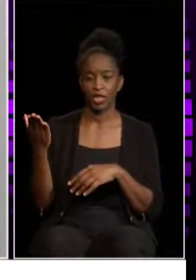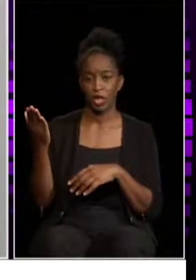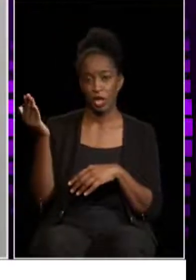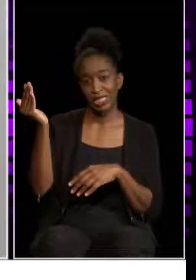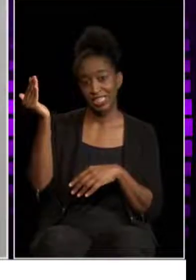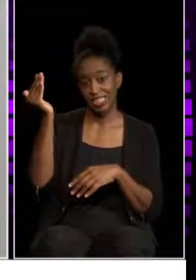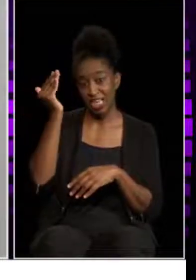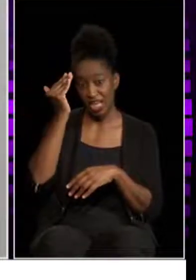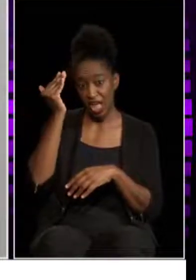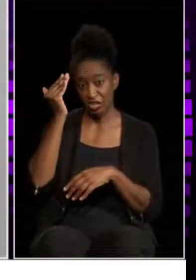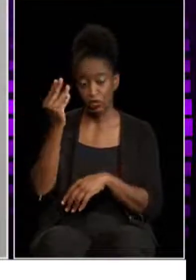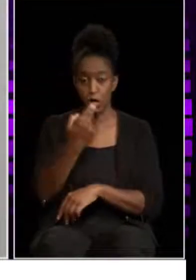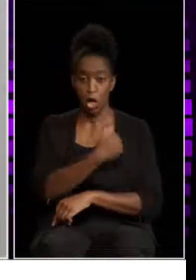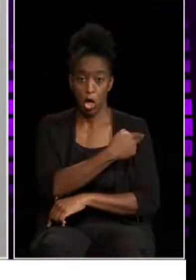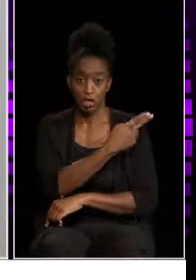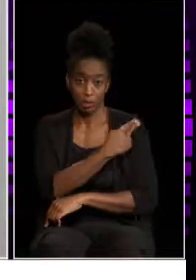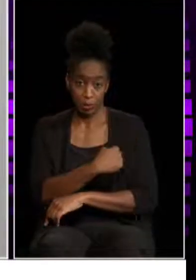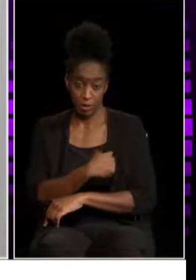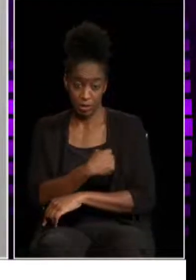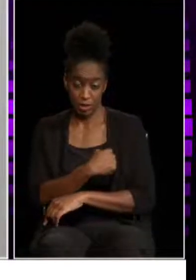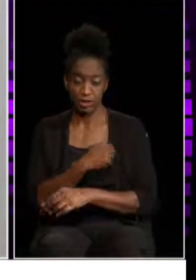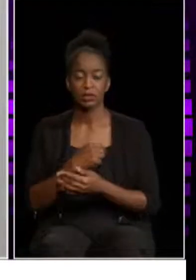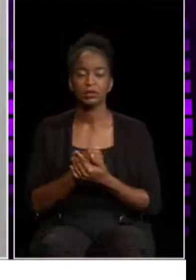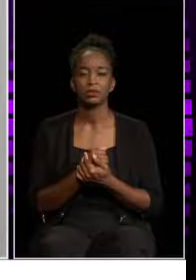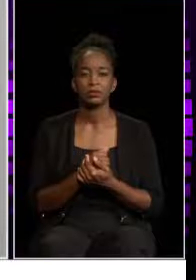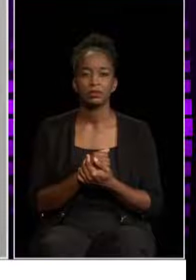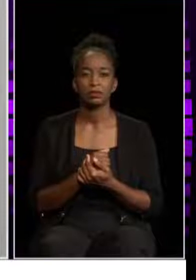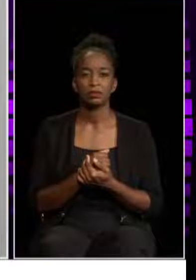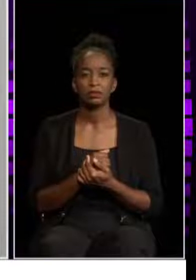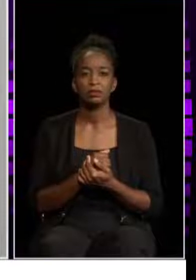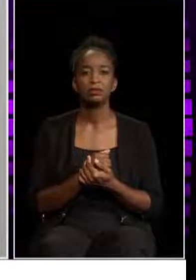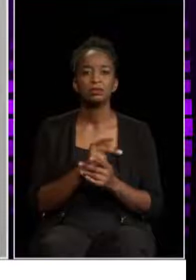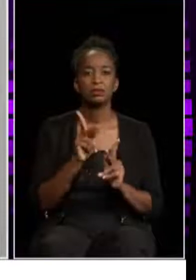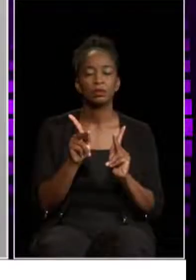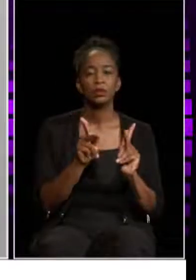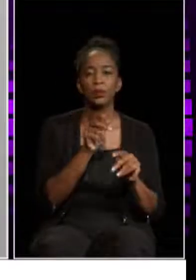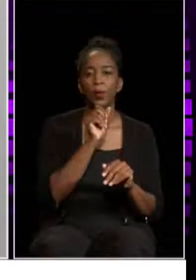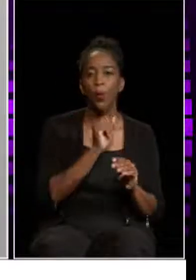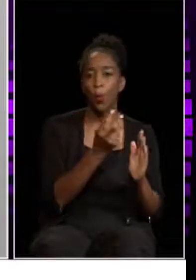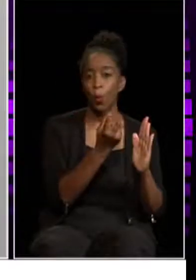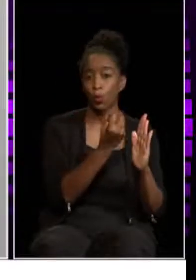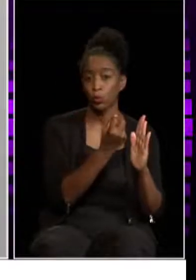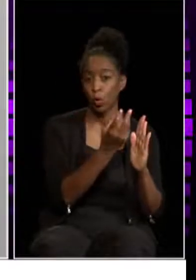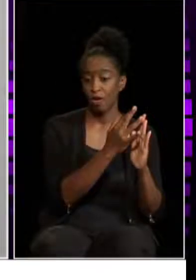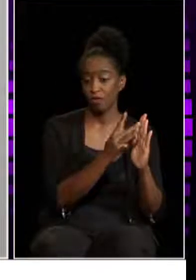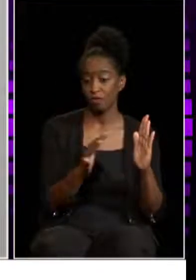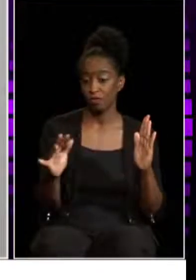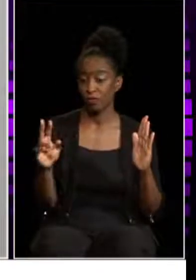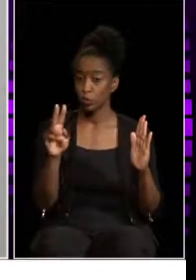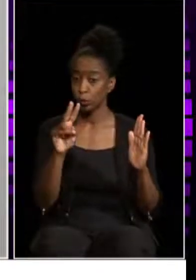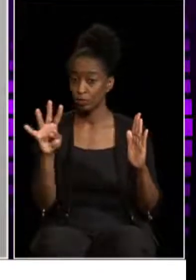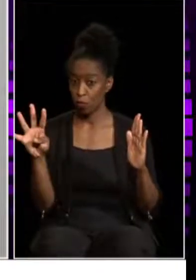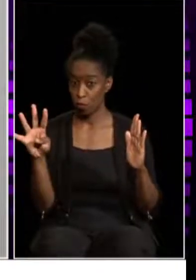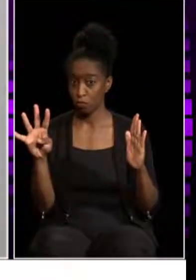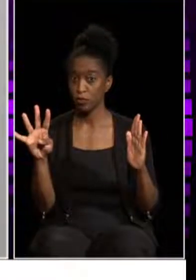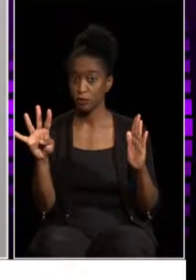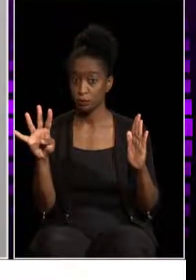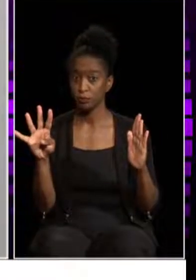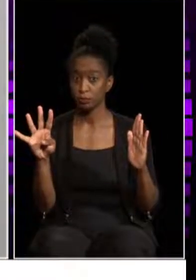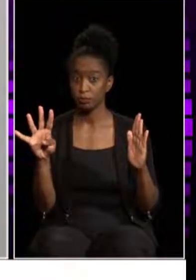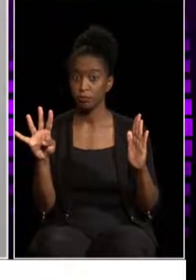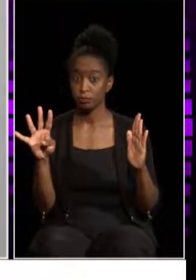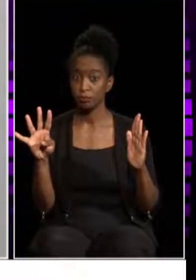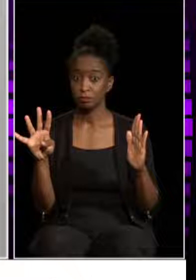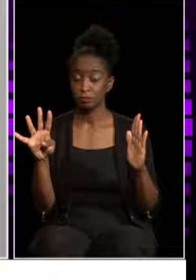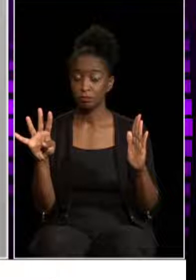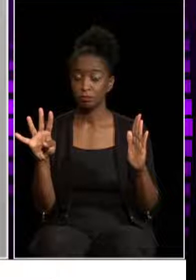version of asking emergency for mental health, is that between the ages of 12 and 24, we actually saw that age group